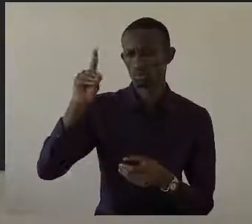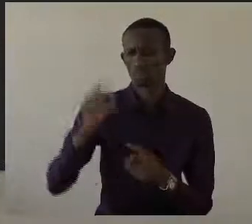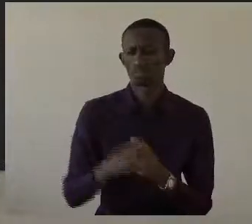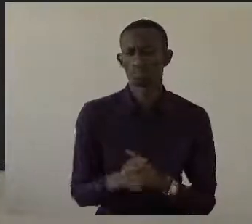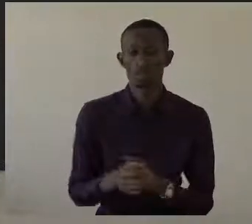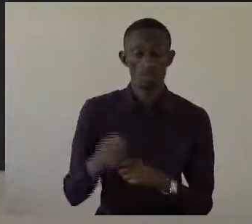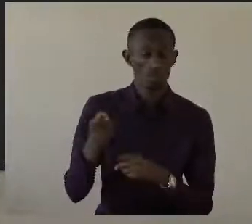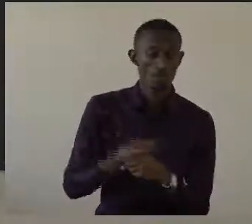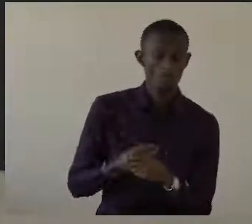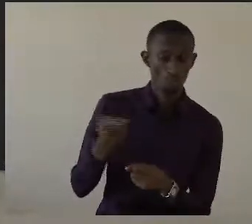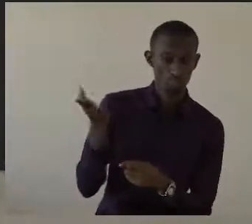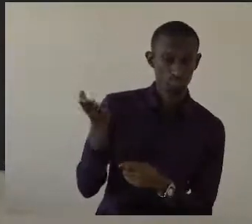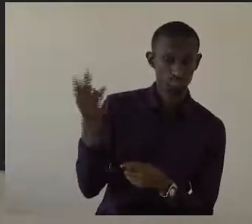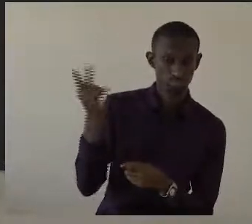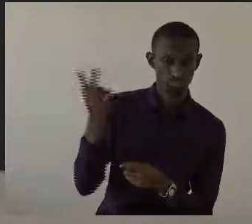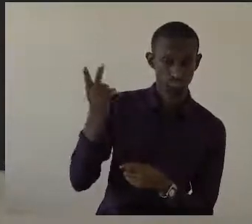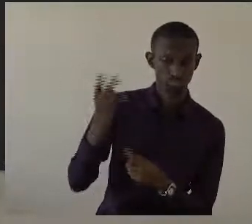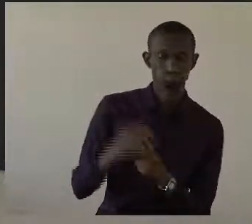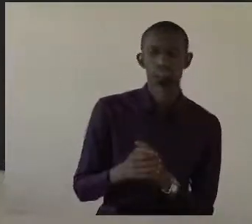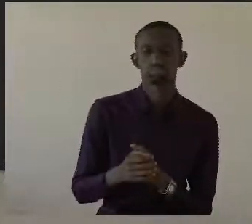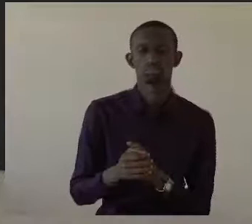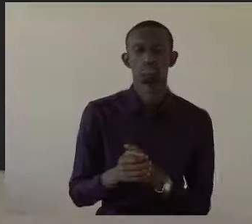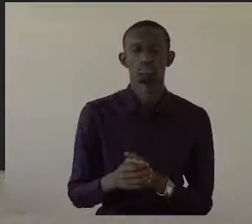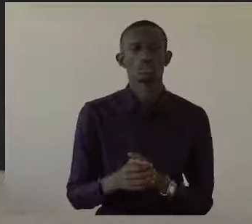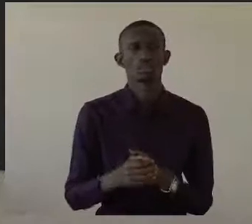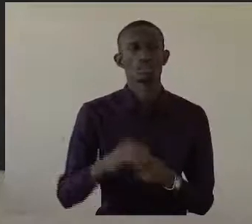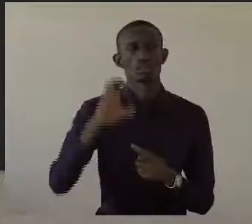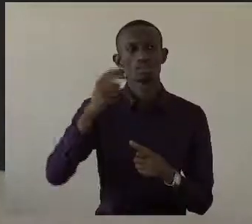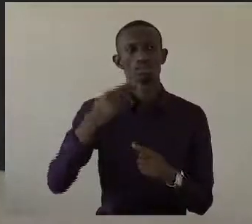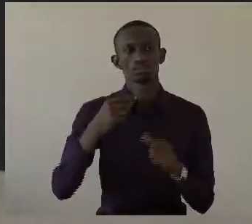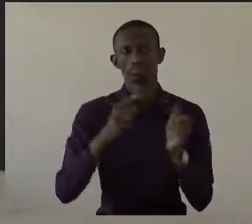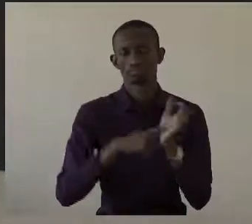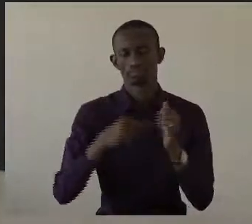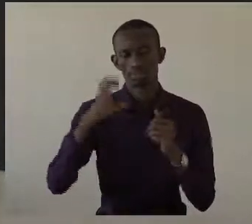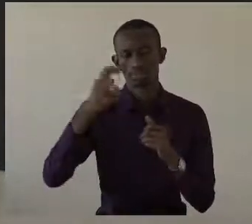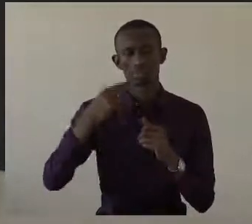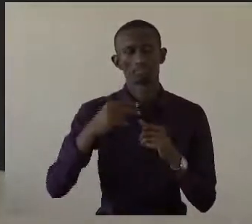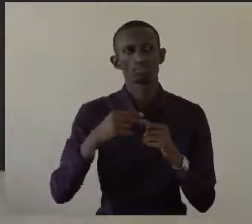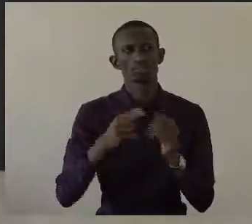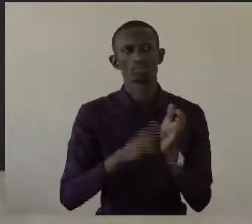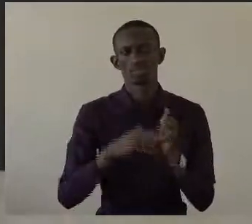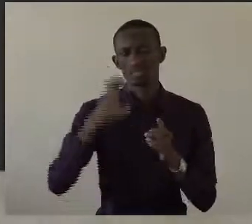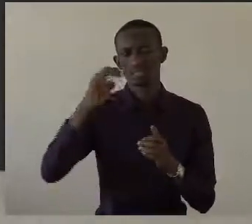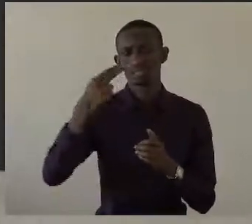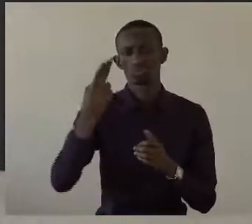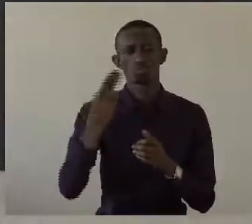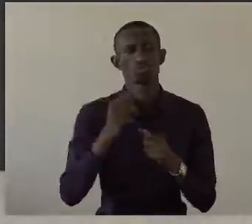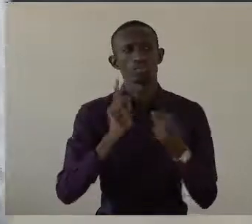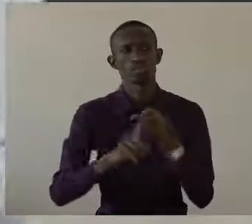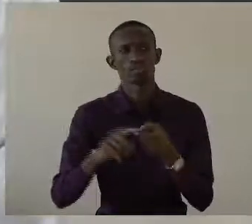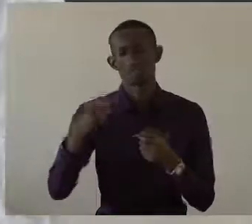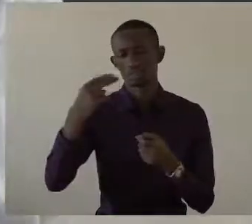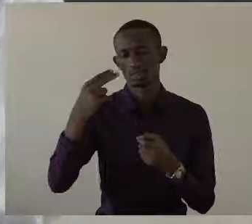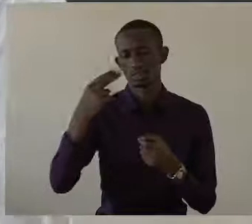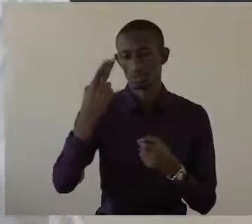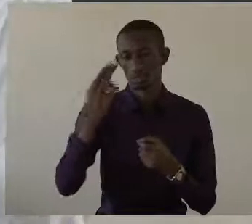CH, CH2, if we add water again, what do we get? Remember, the